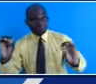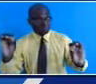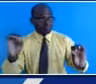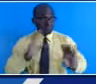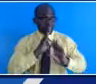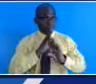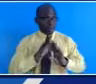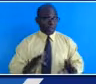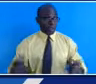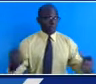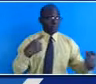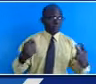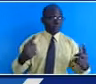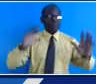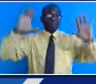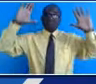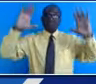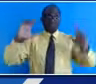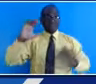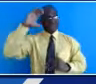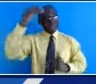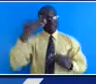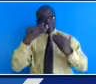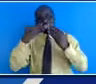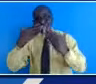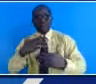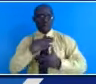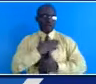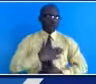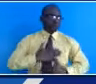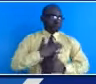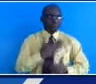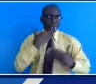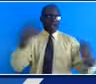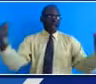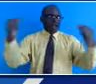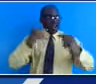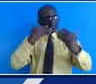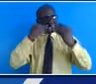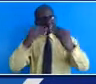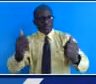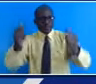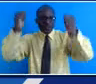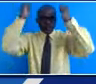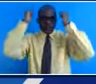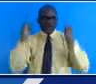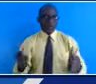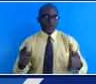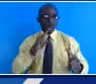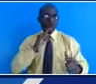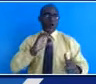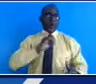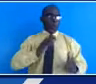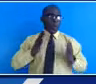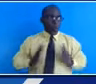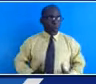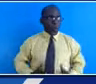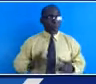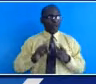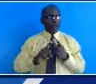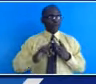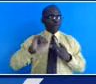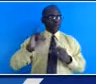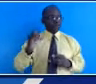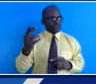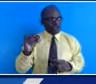today, the various business individuals and John as a business association leader, Mayor Pugh, and, of course, Bridget